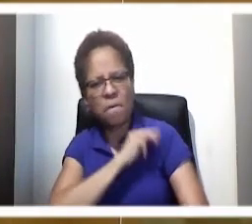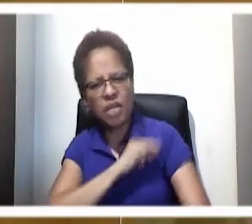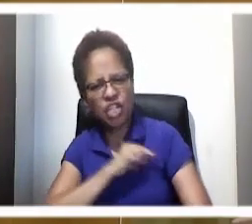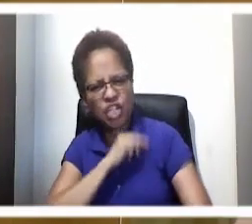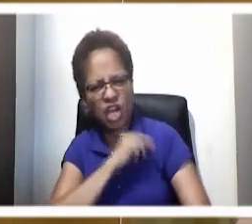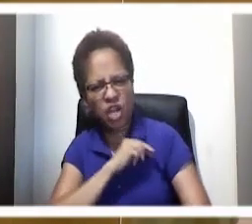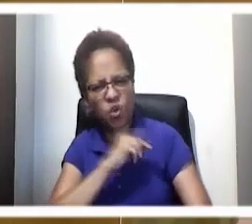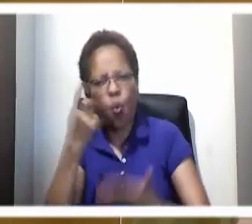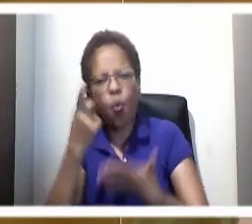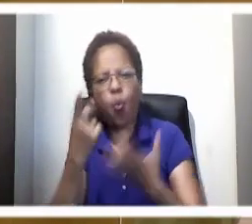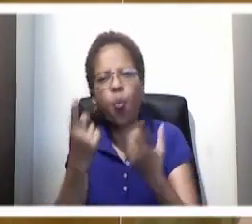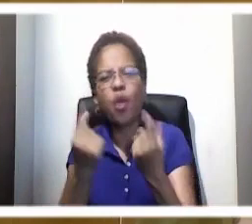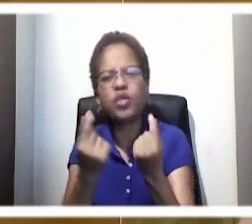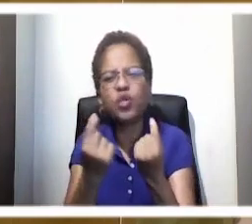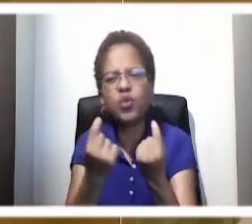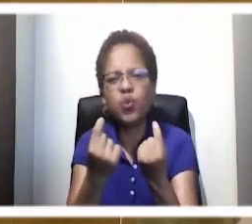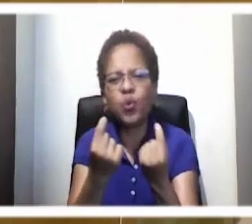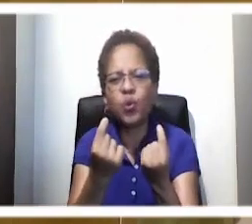How?